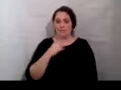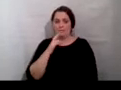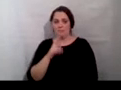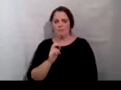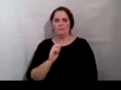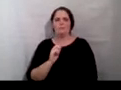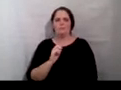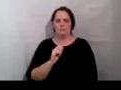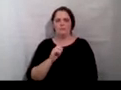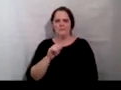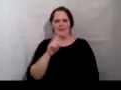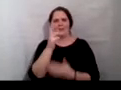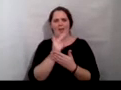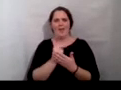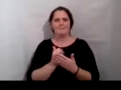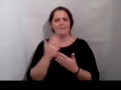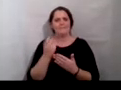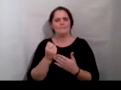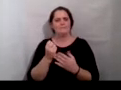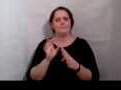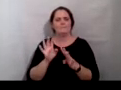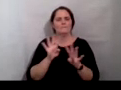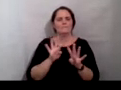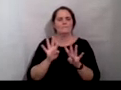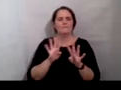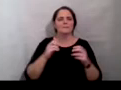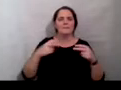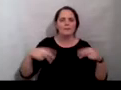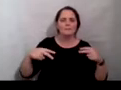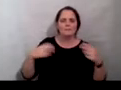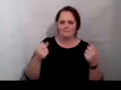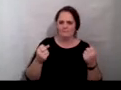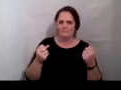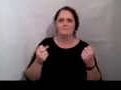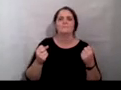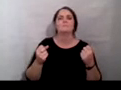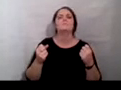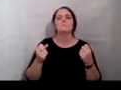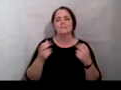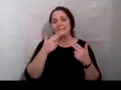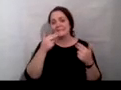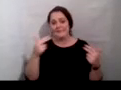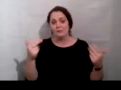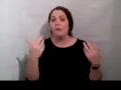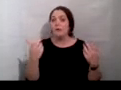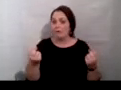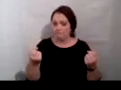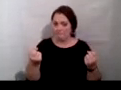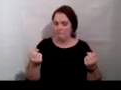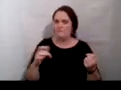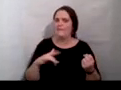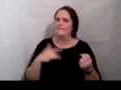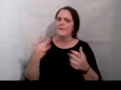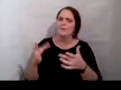quality. I think that they dance and that they sing and that they have that whole kind of cultural